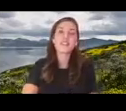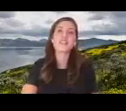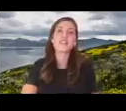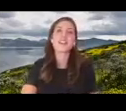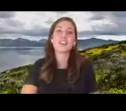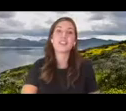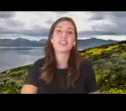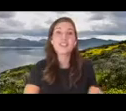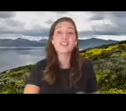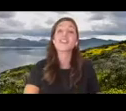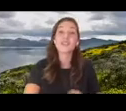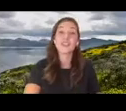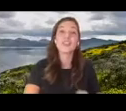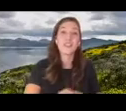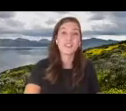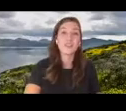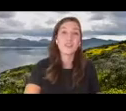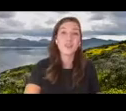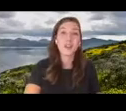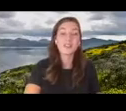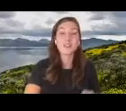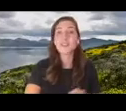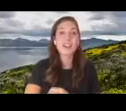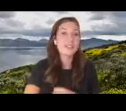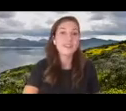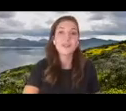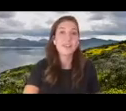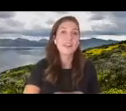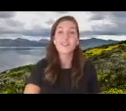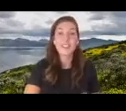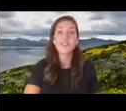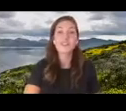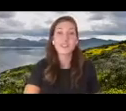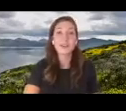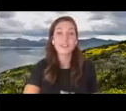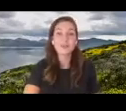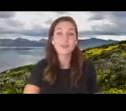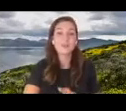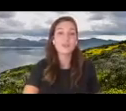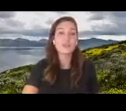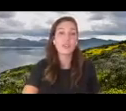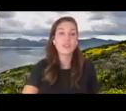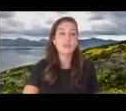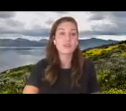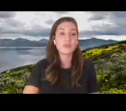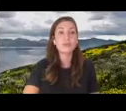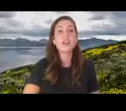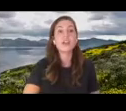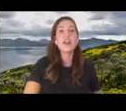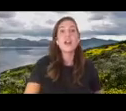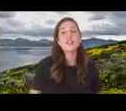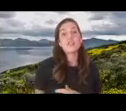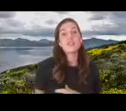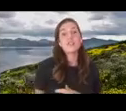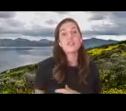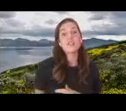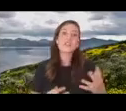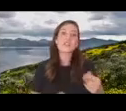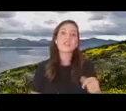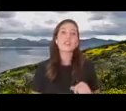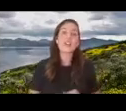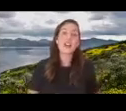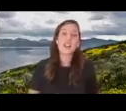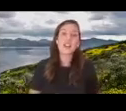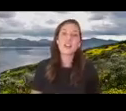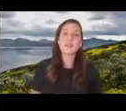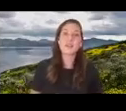Insight Survey and the POTUS, that they should have an agent nearby. So it's not just about not having an agent nearby, it's like people are truly uninformed. So that's one